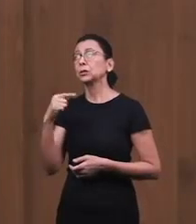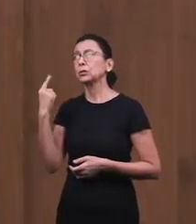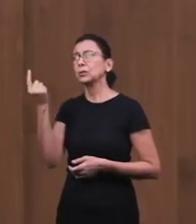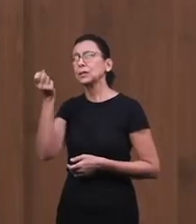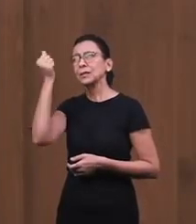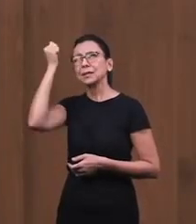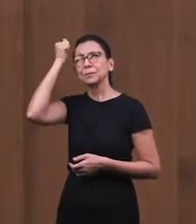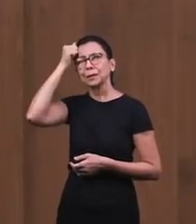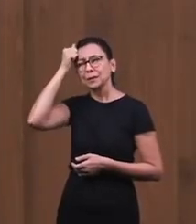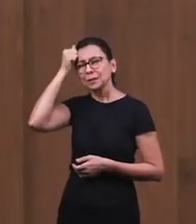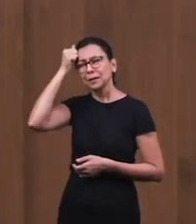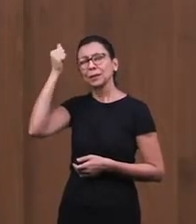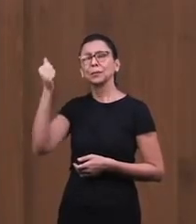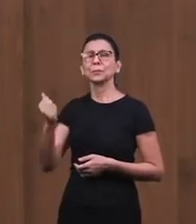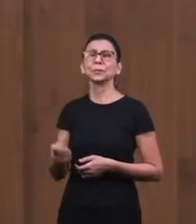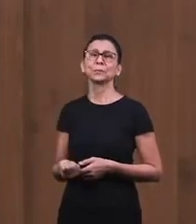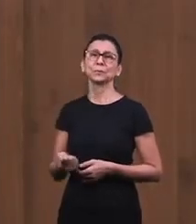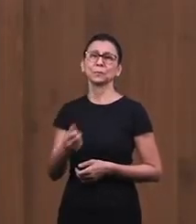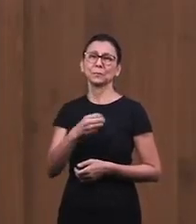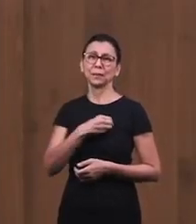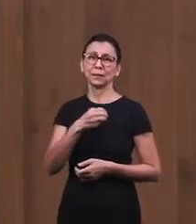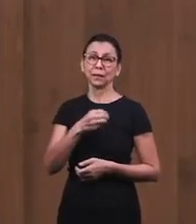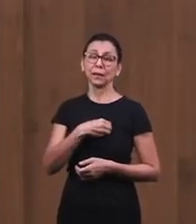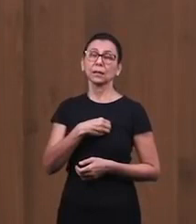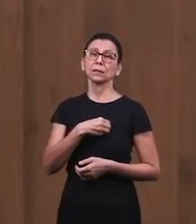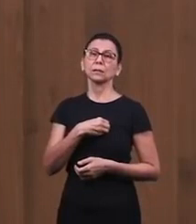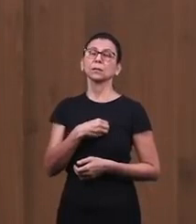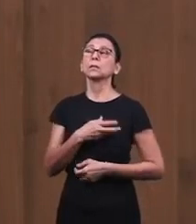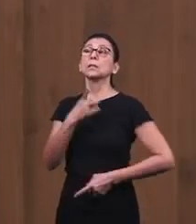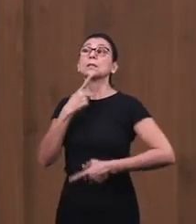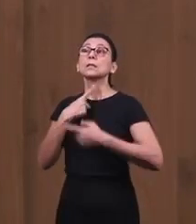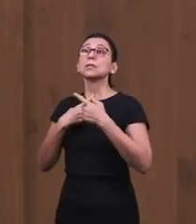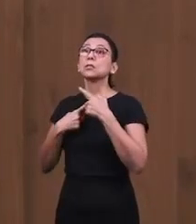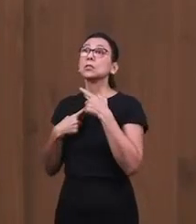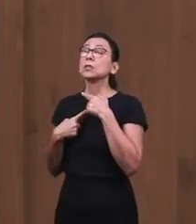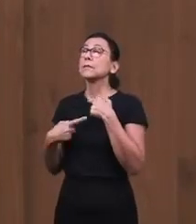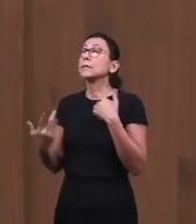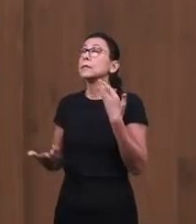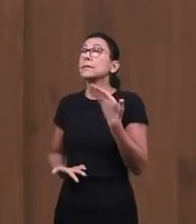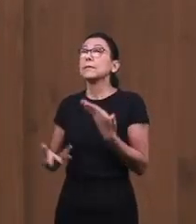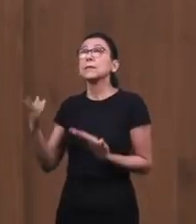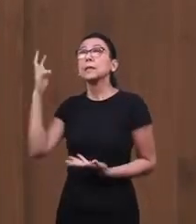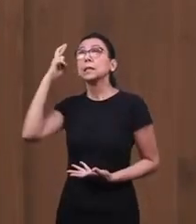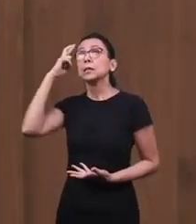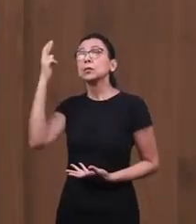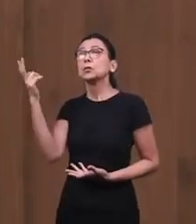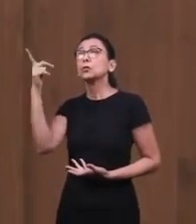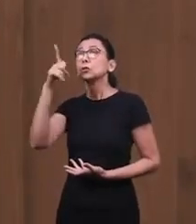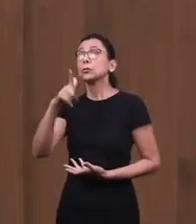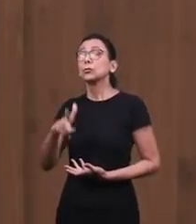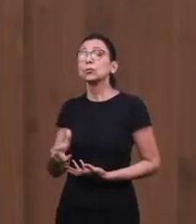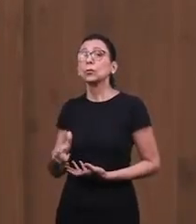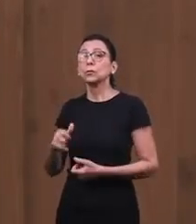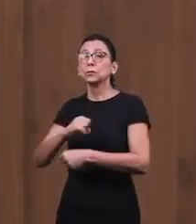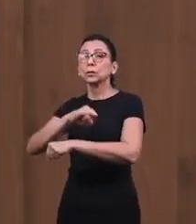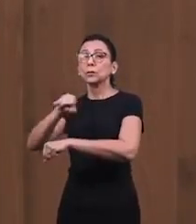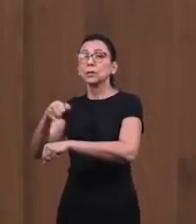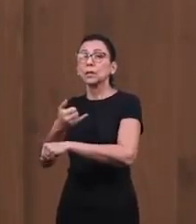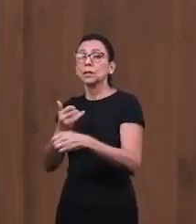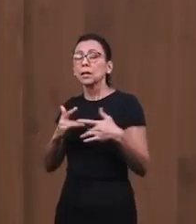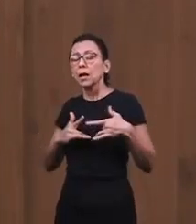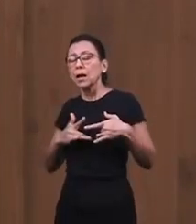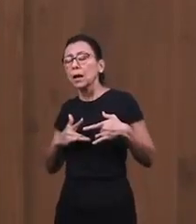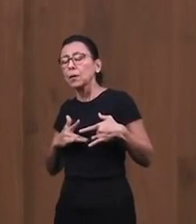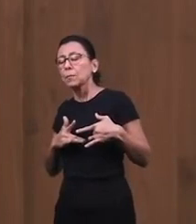change our will and came to our heart the desire and love of Jerusalem, you would bless us,